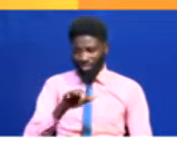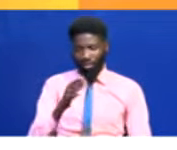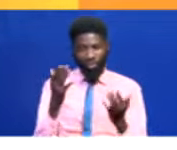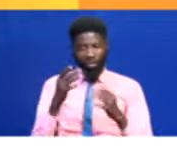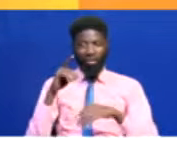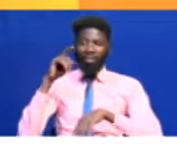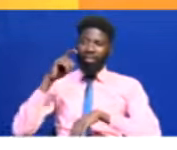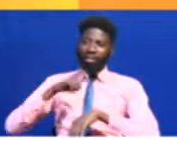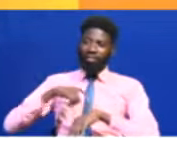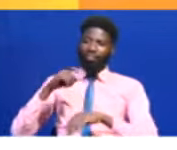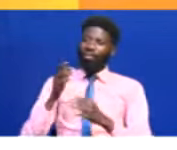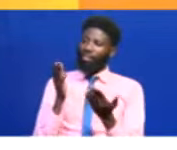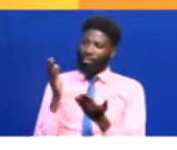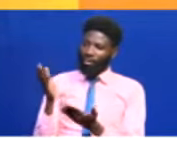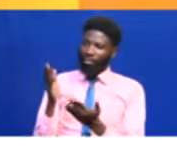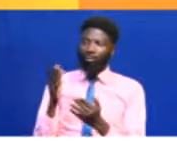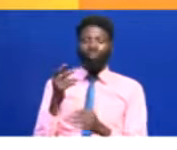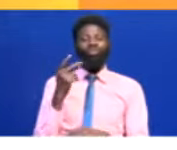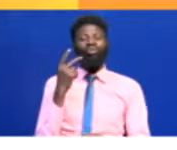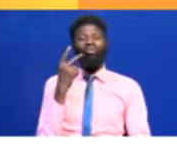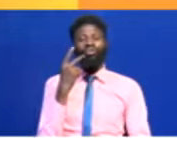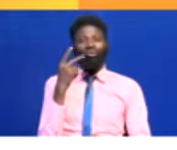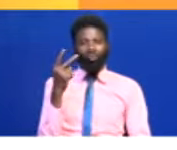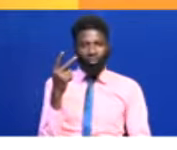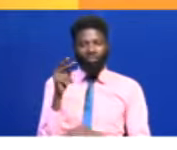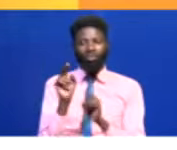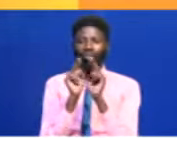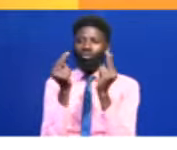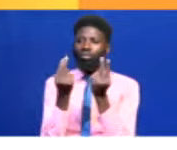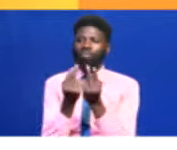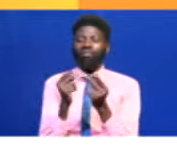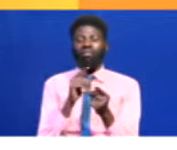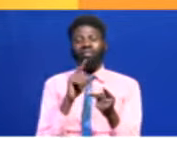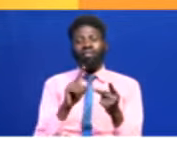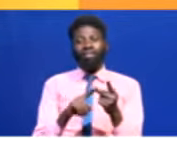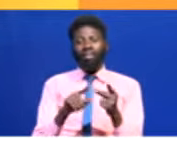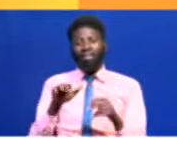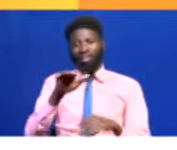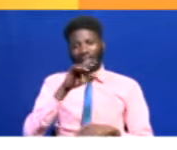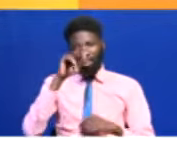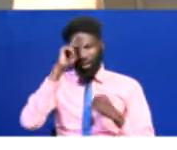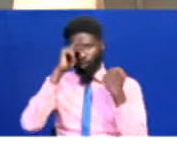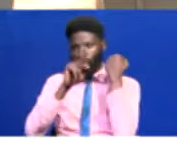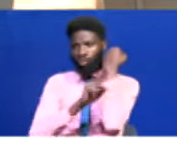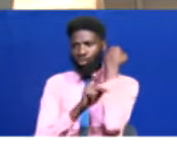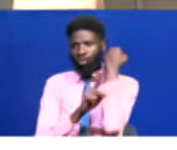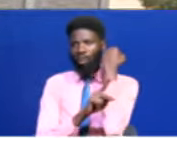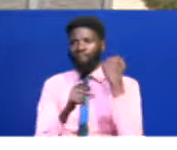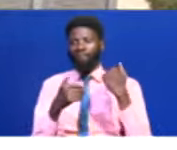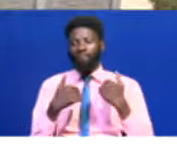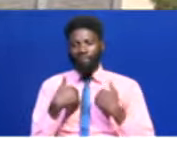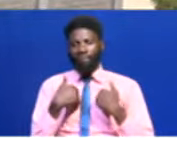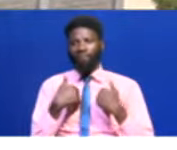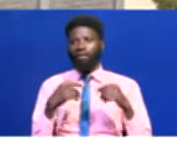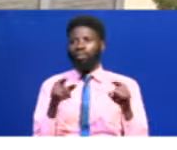Embu of 200 units. We have one in Kerugoya, place called